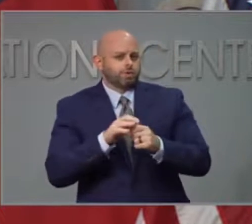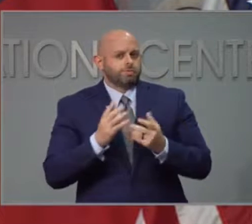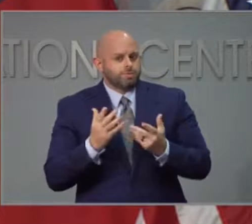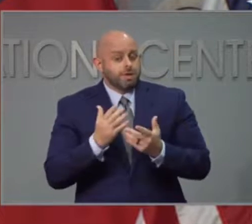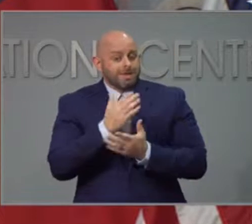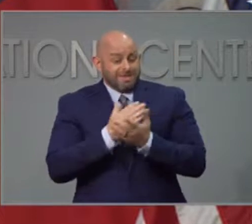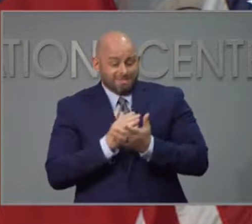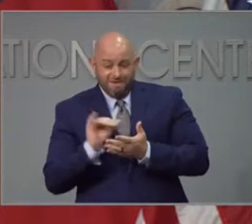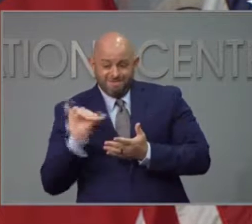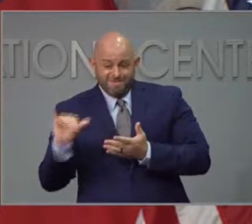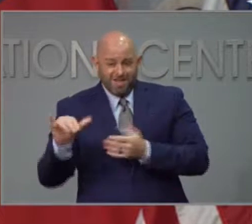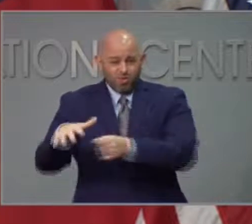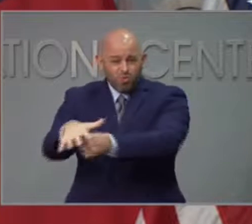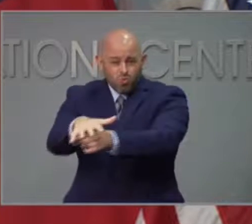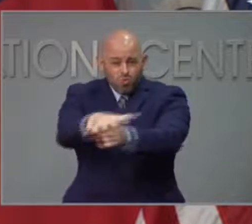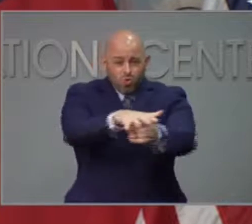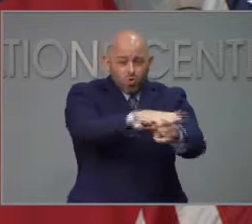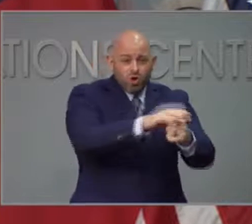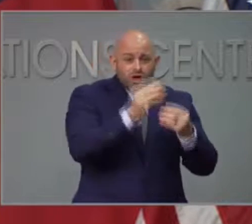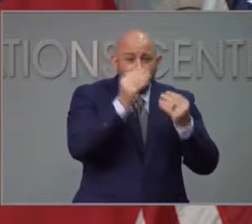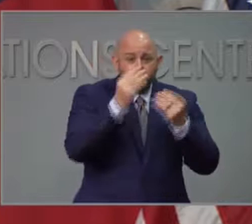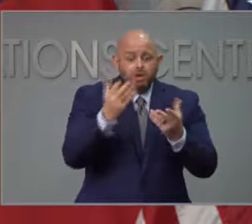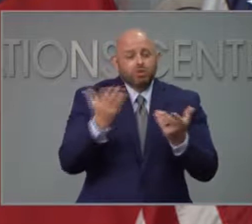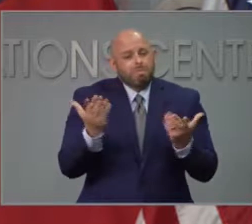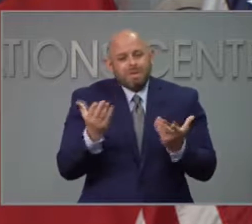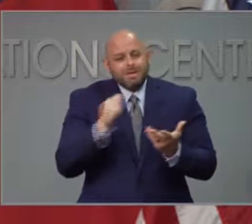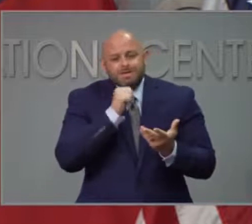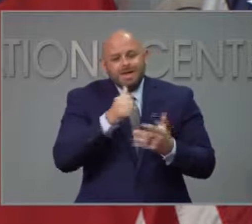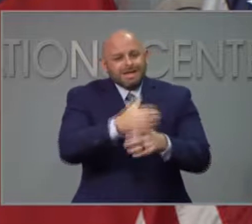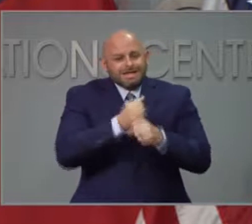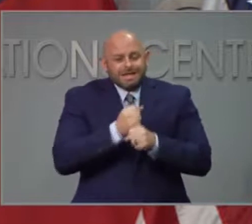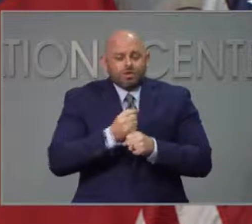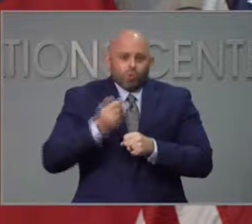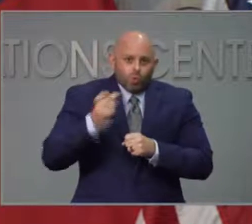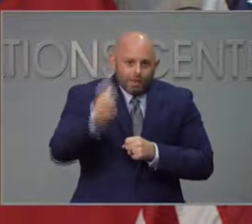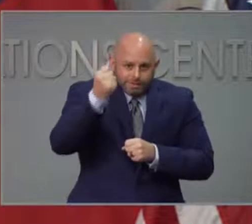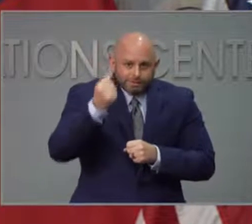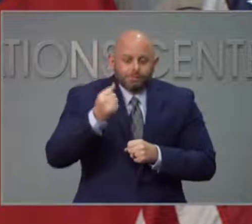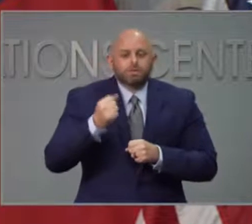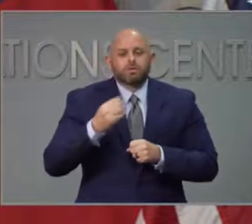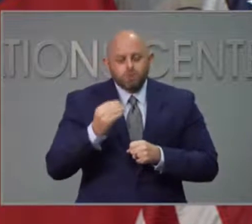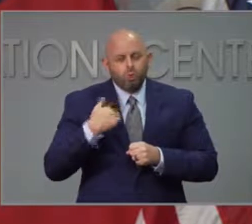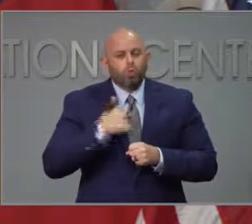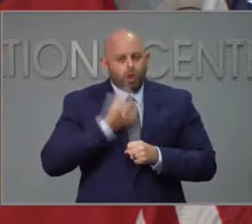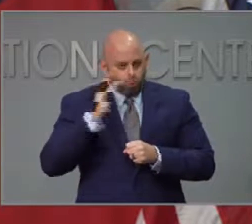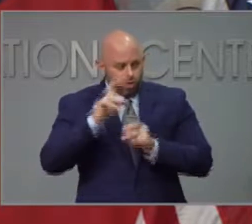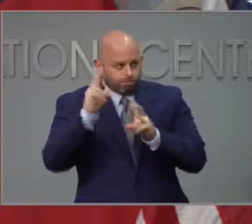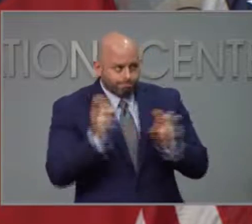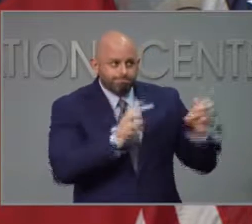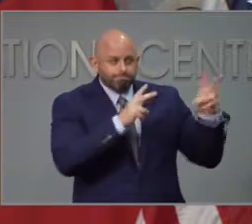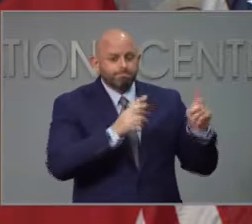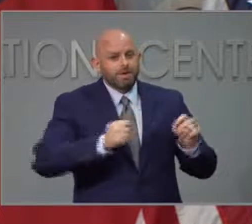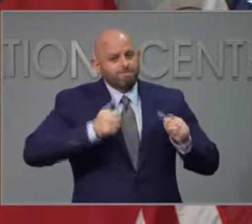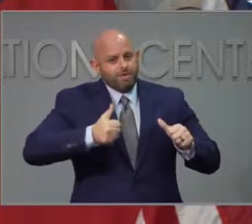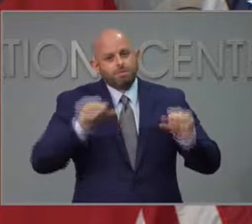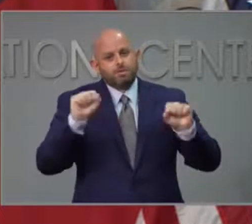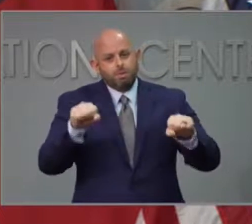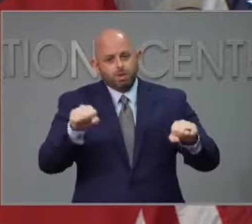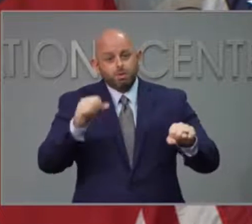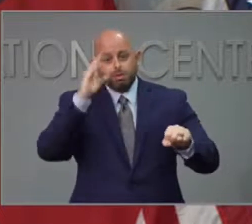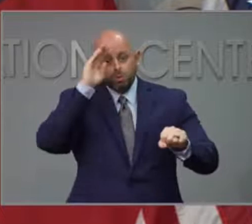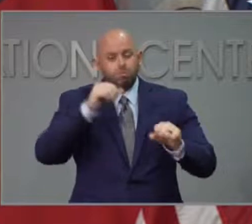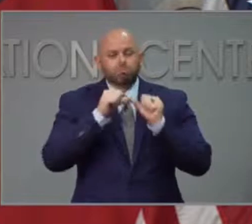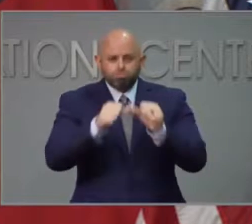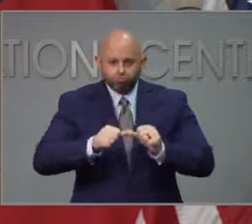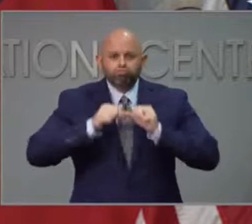not move as quickly as what we've had during the absentee voting period. So just be mindful that we will